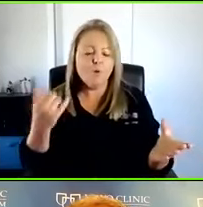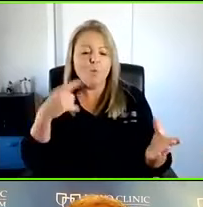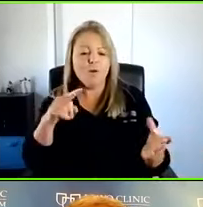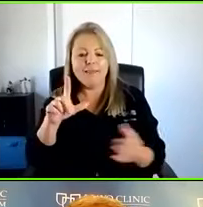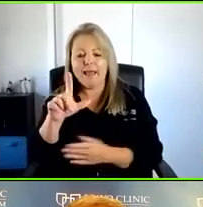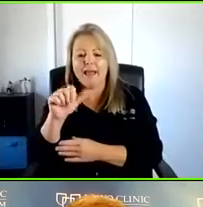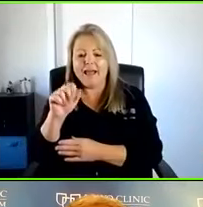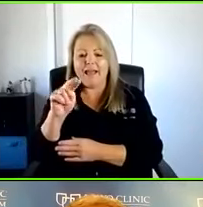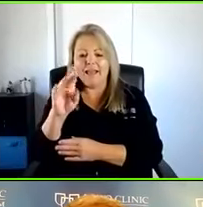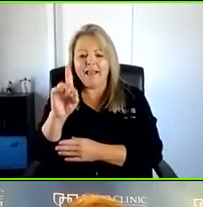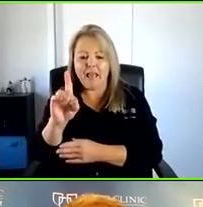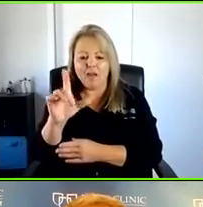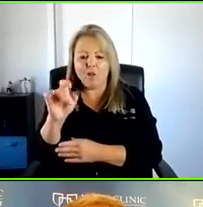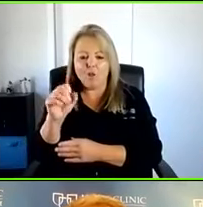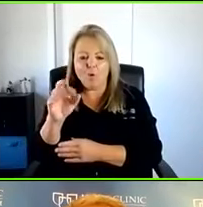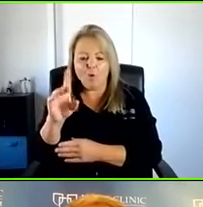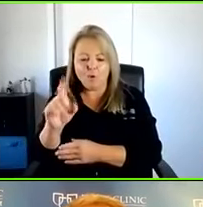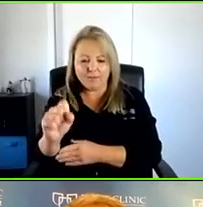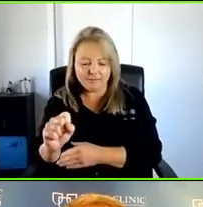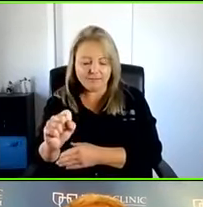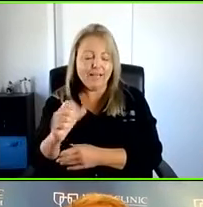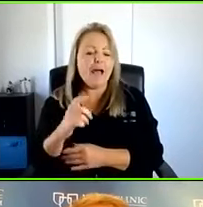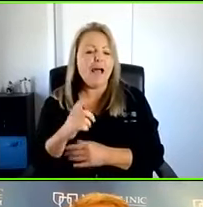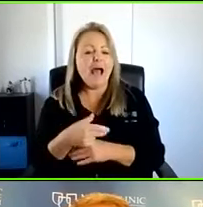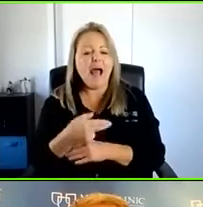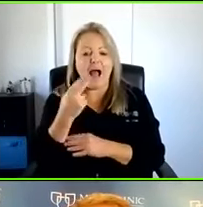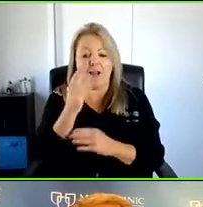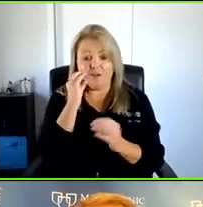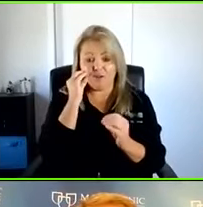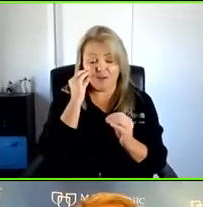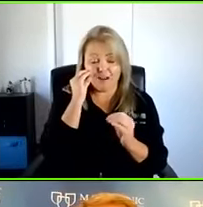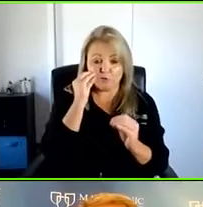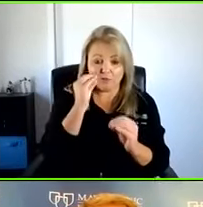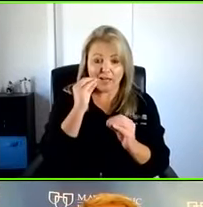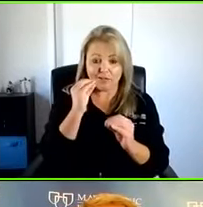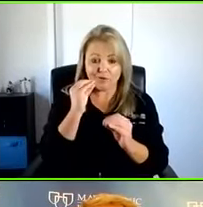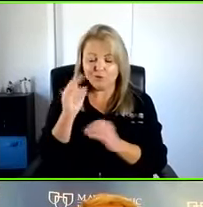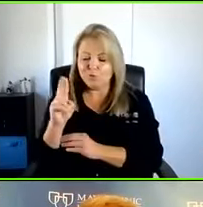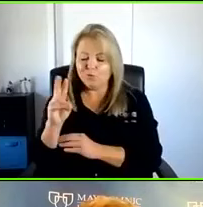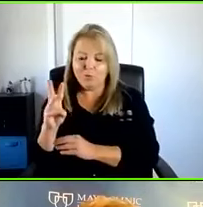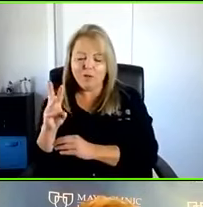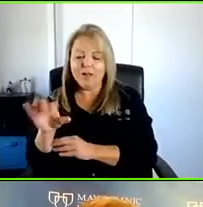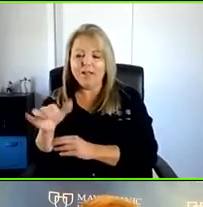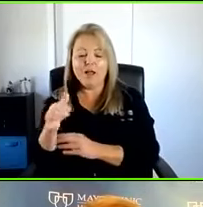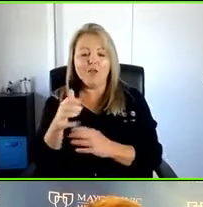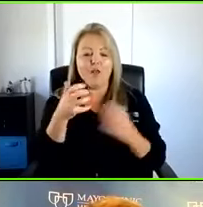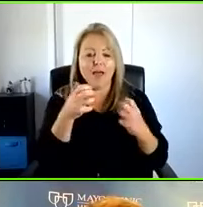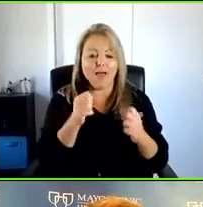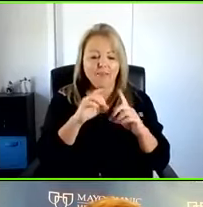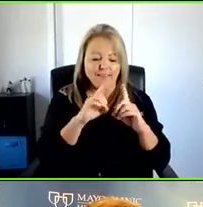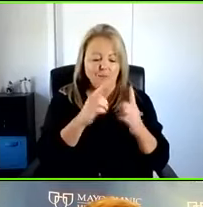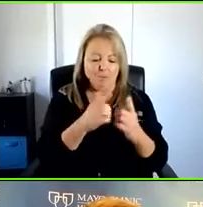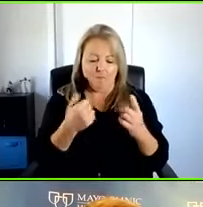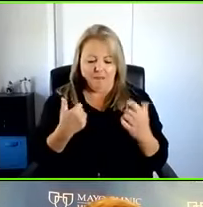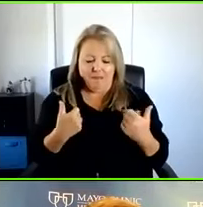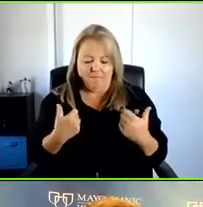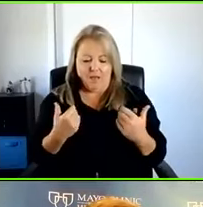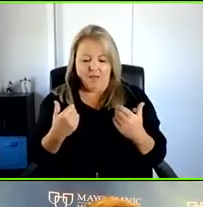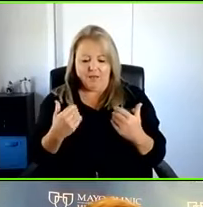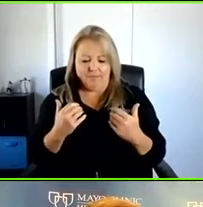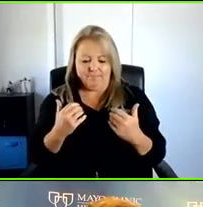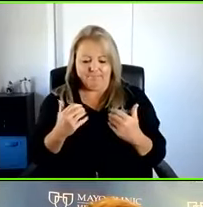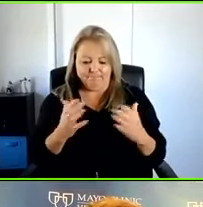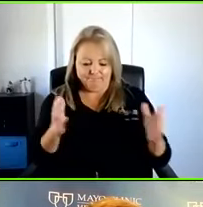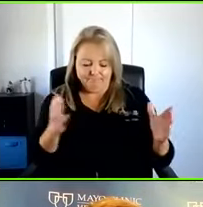So higher ed, UWL, and other higher ed institutions, along with the health department, have been putting